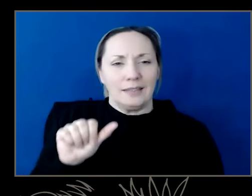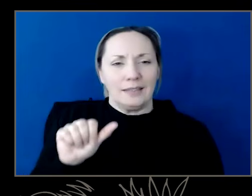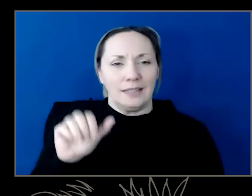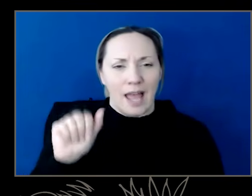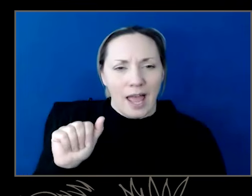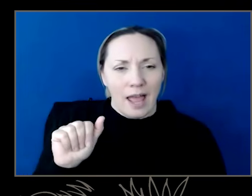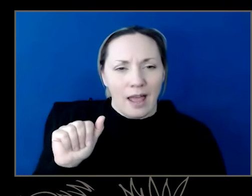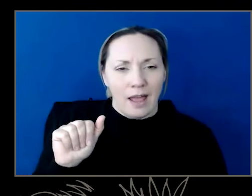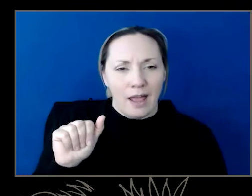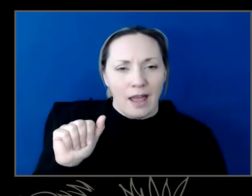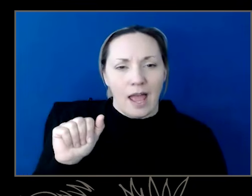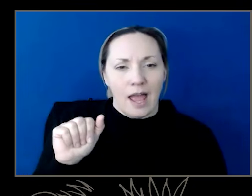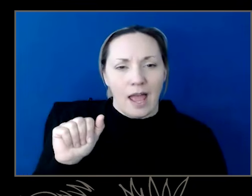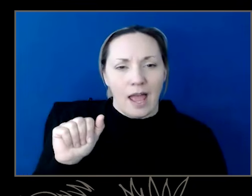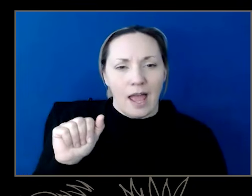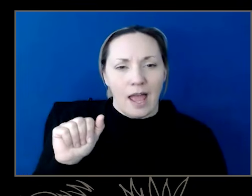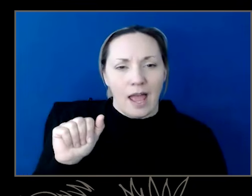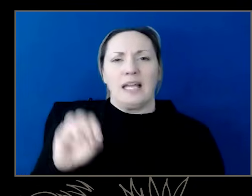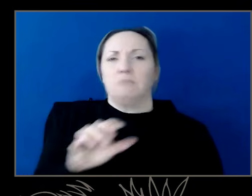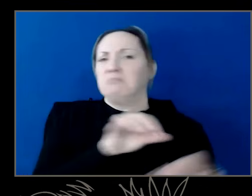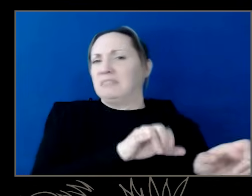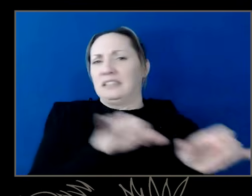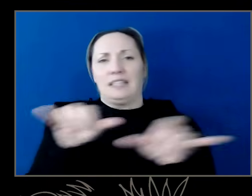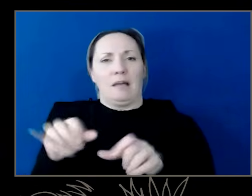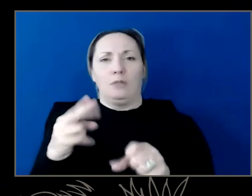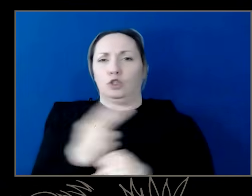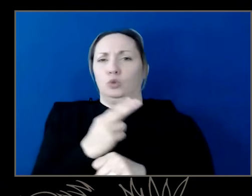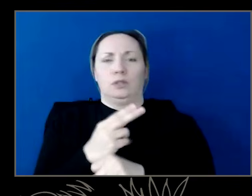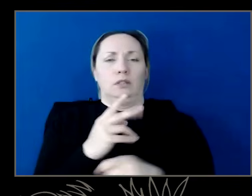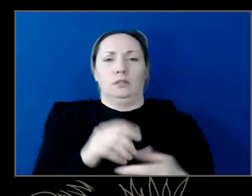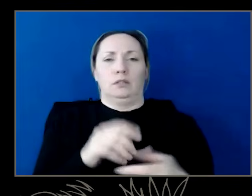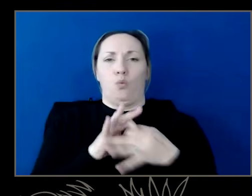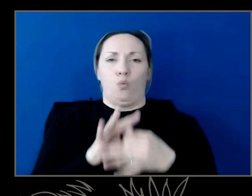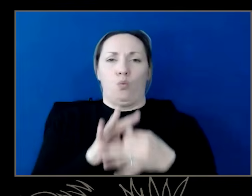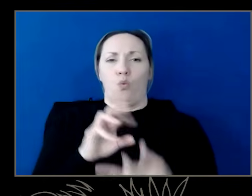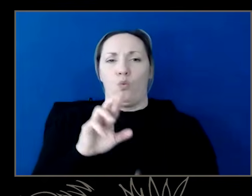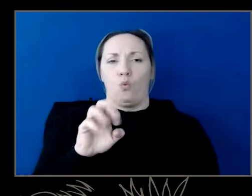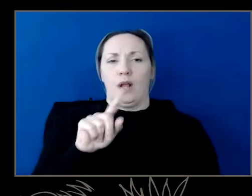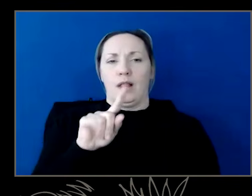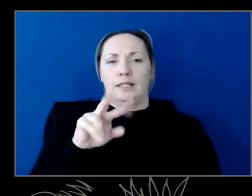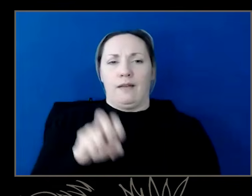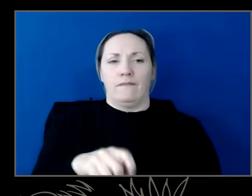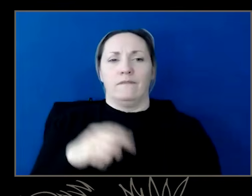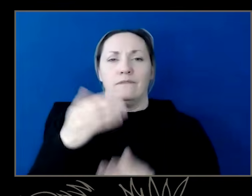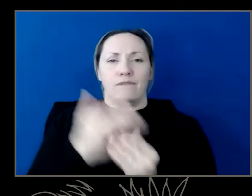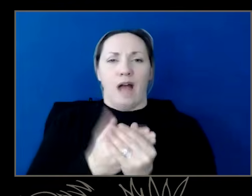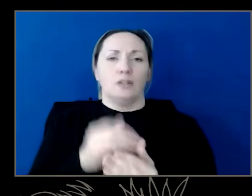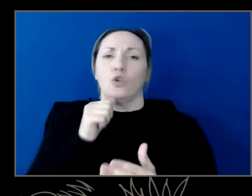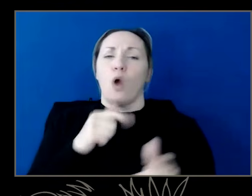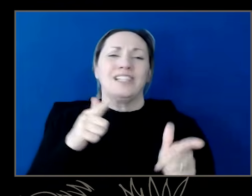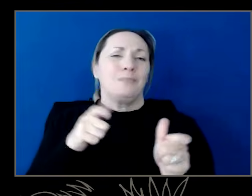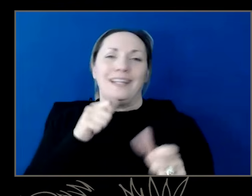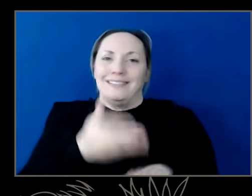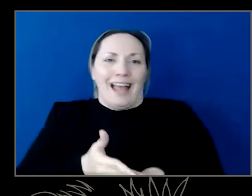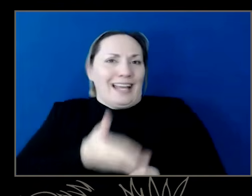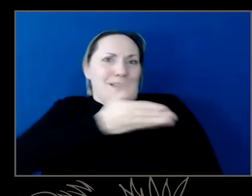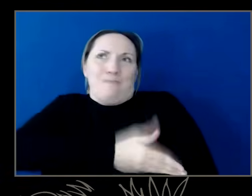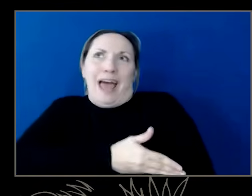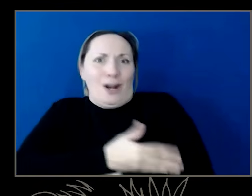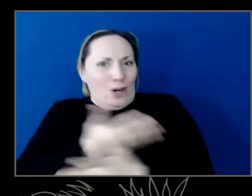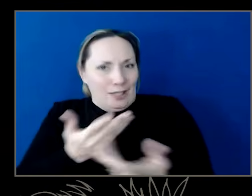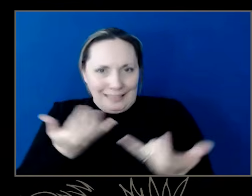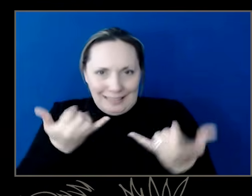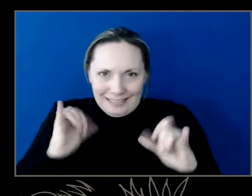the very same as just using a relative file. So our speed is not getting any better because we're still treating